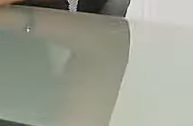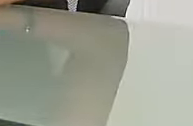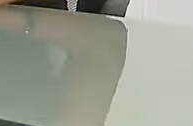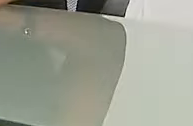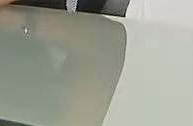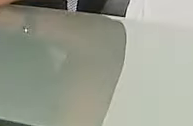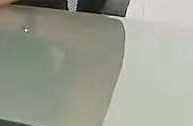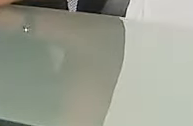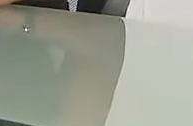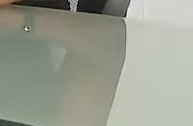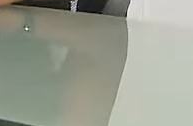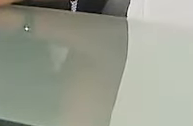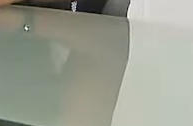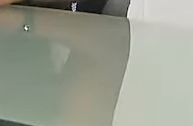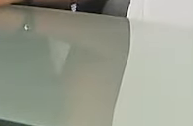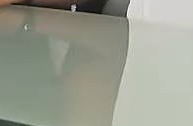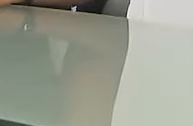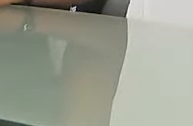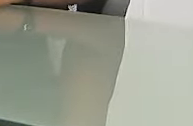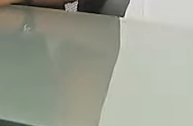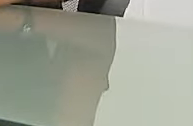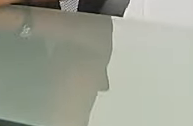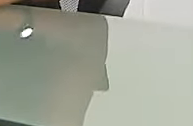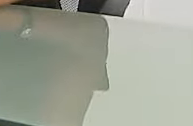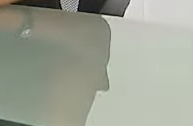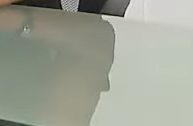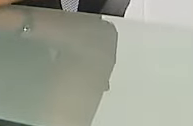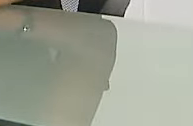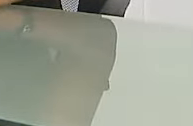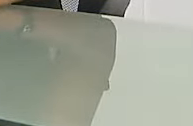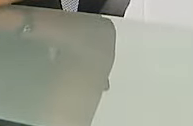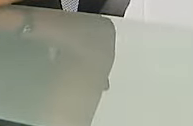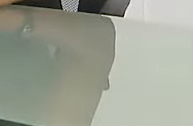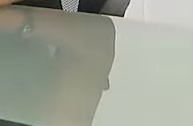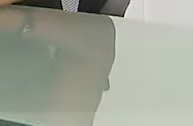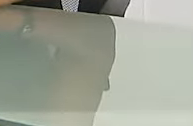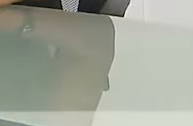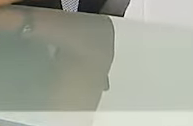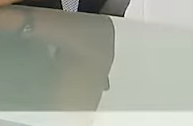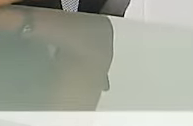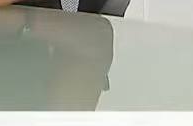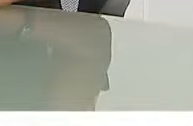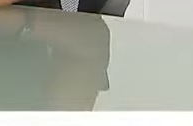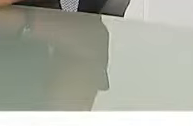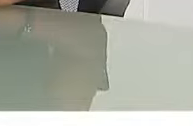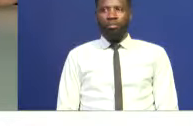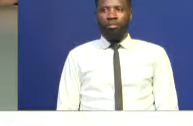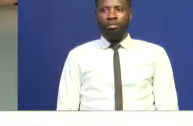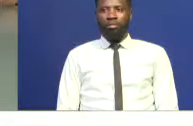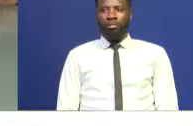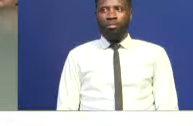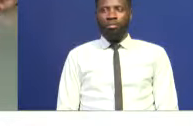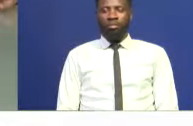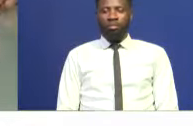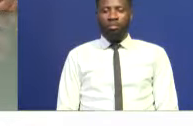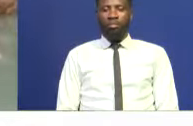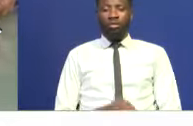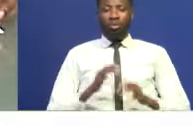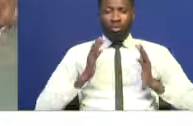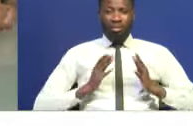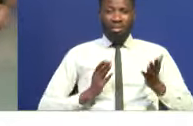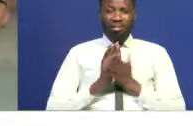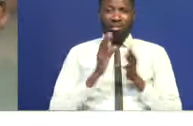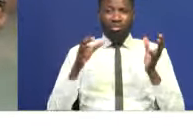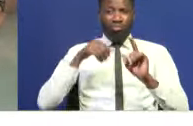developments tonight. Human rights activist Boniface Mwangi and Ugandan journalist activist, if you like, Agatha